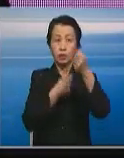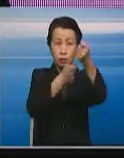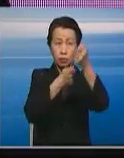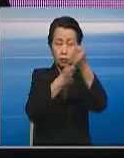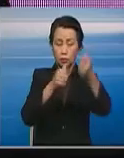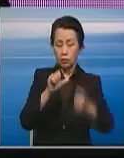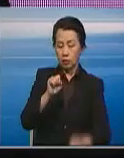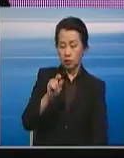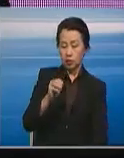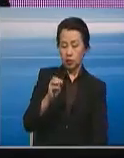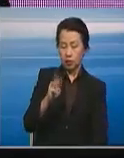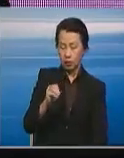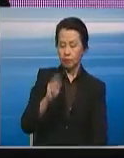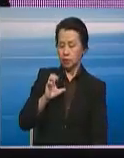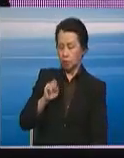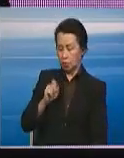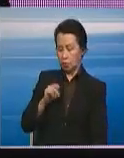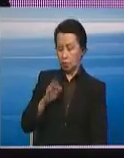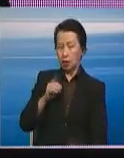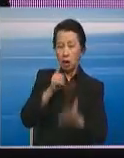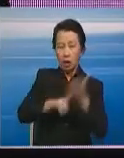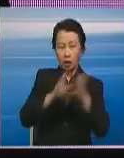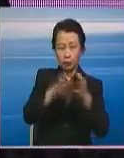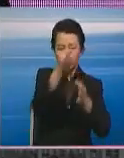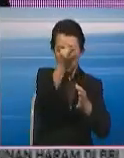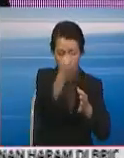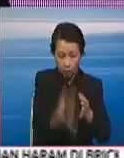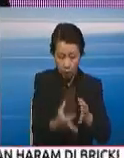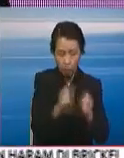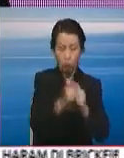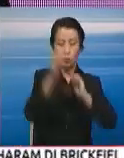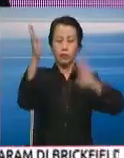Scheme, every drop of palm oil produced in